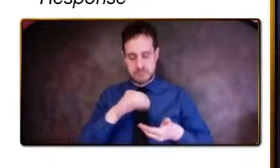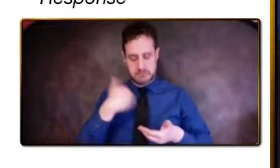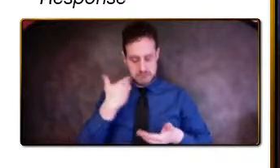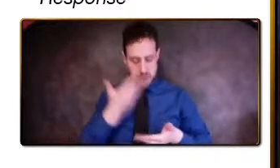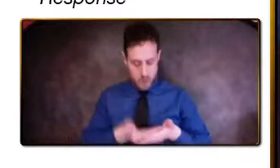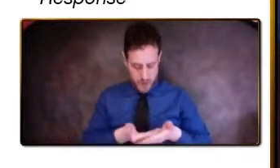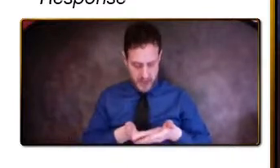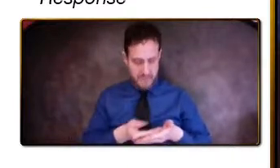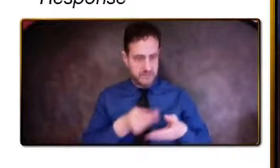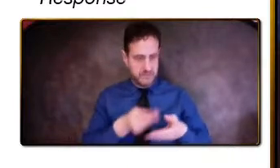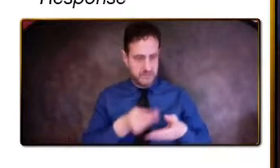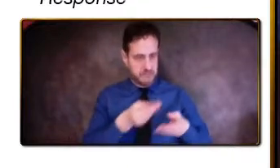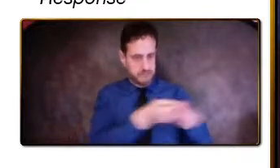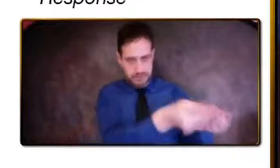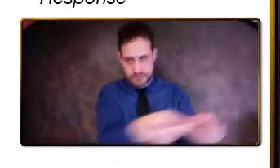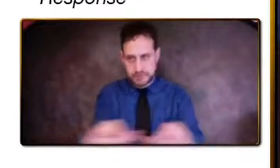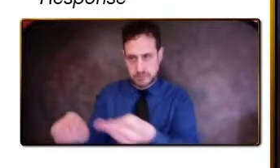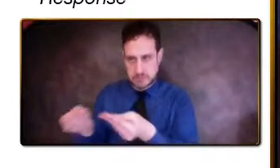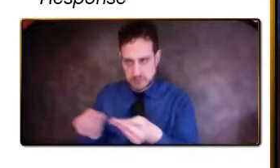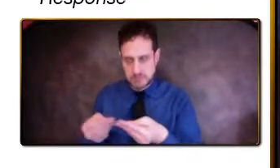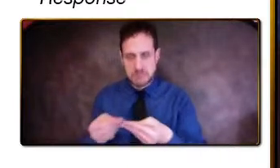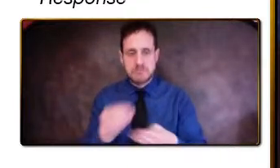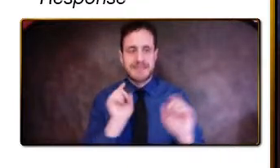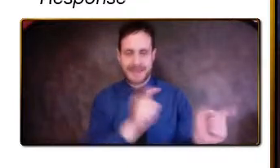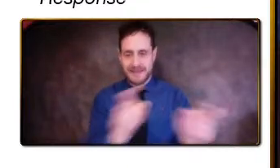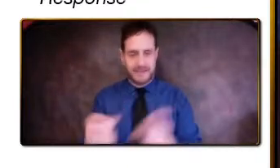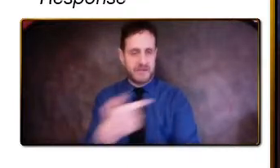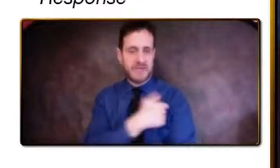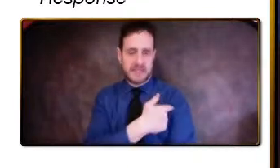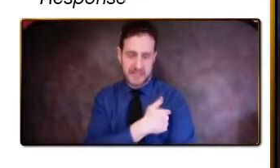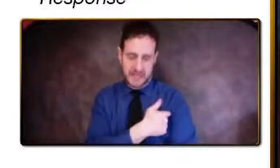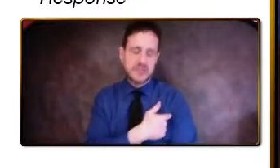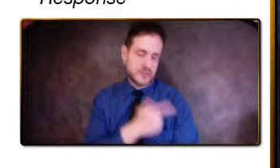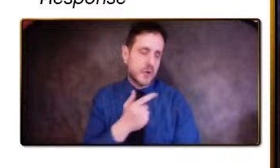received from the federal government.